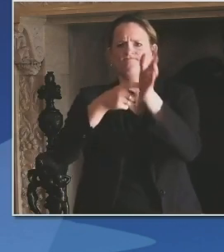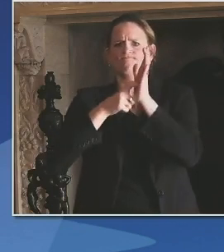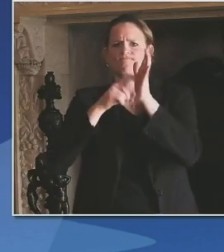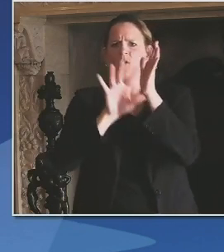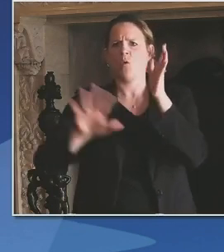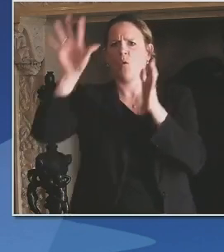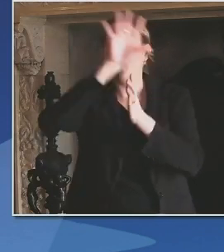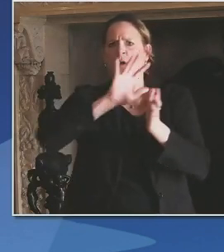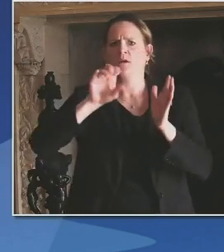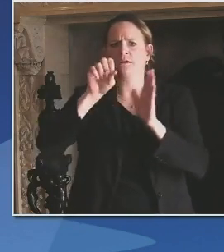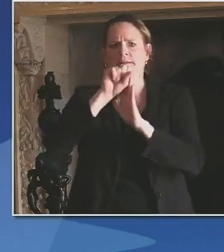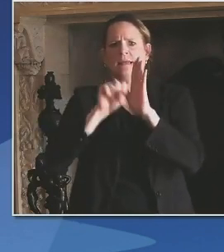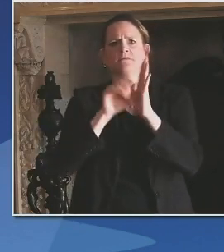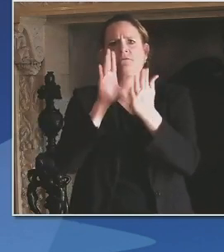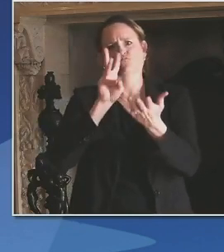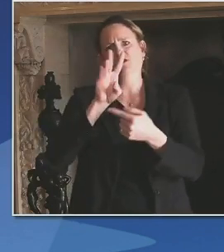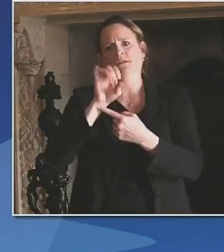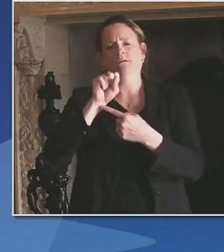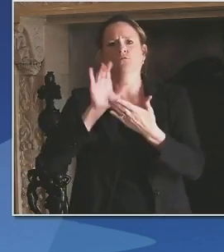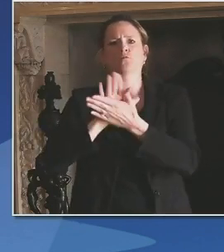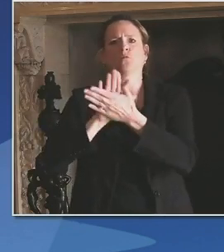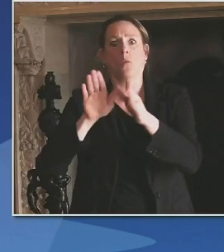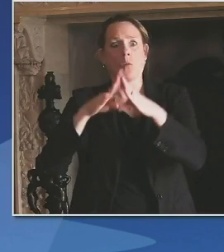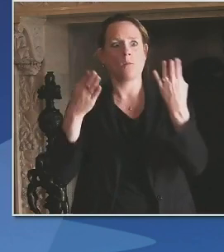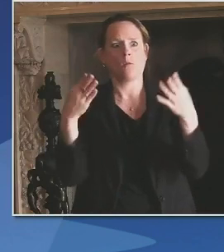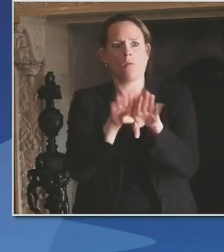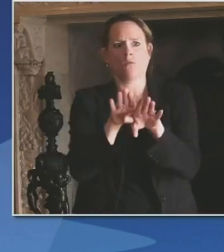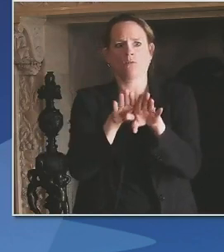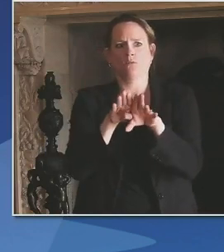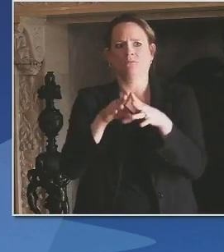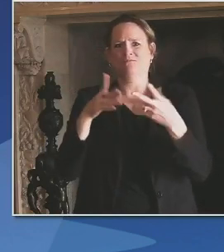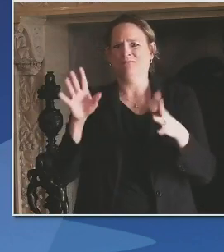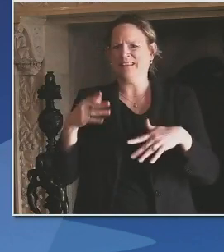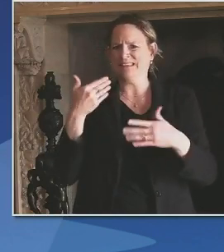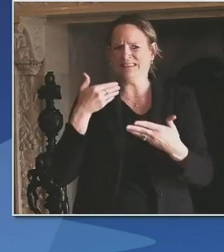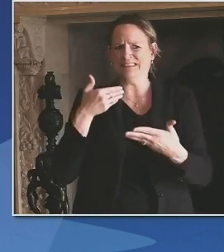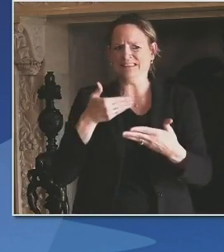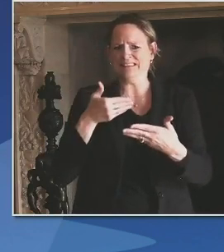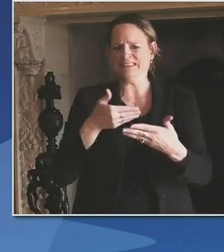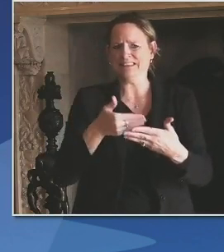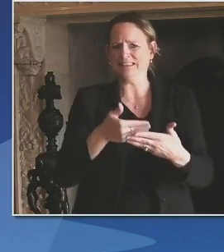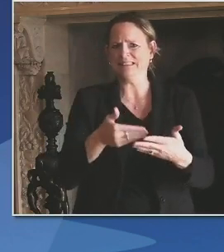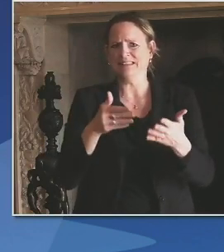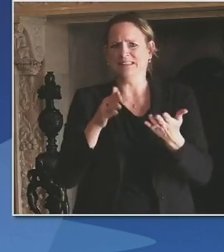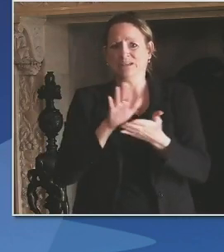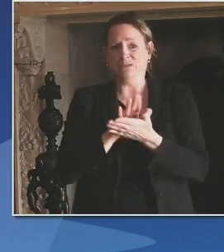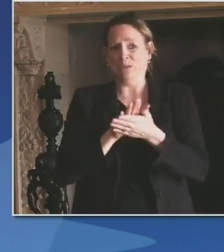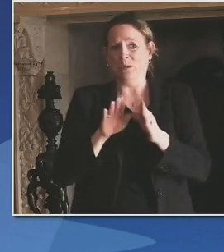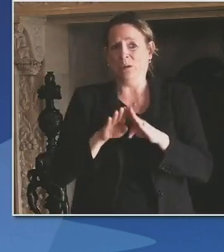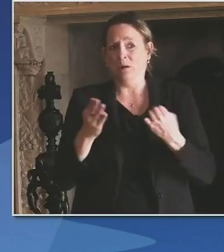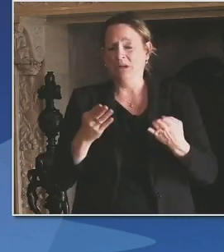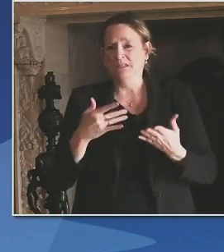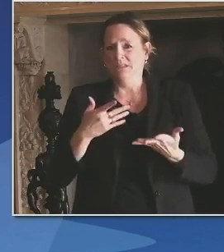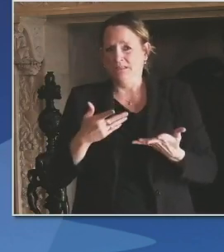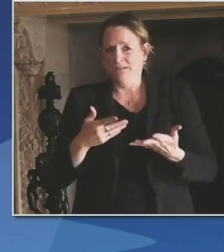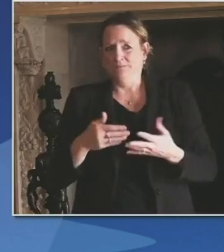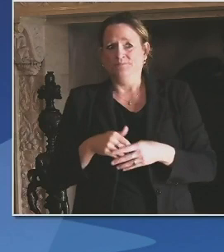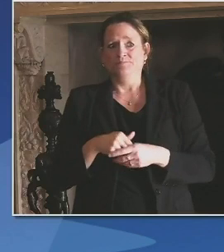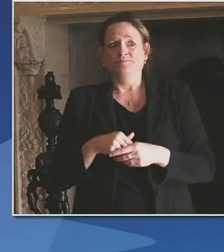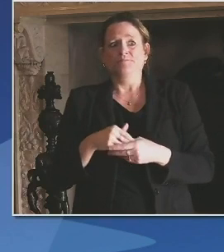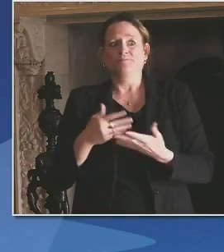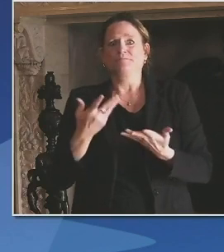start of school, many parents are both working and need to be making decisions. What advice do you have